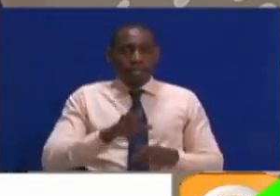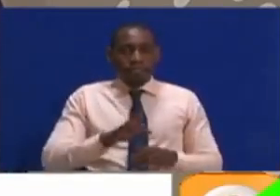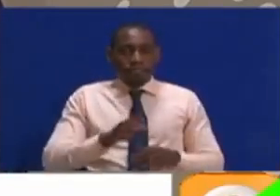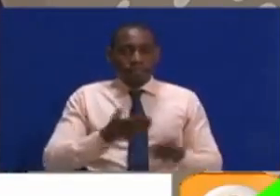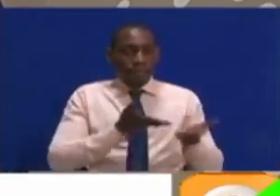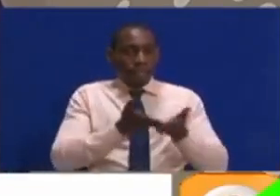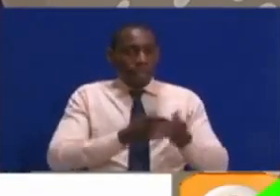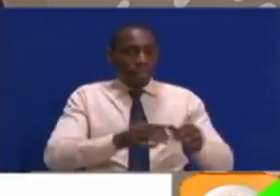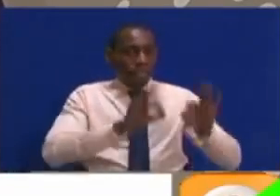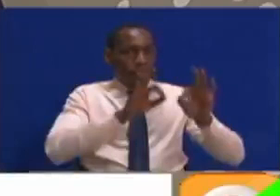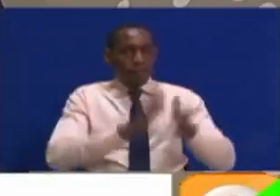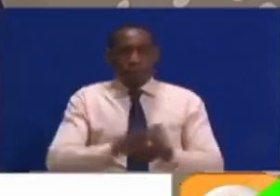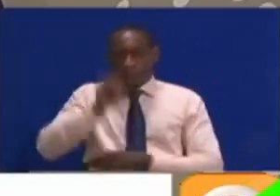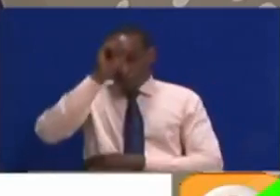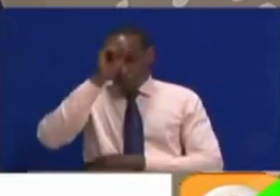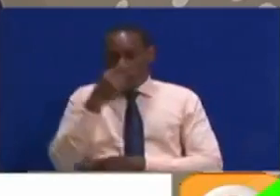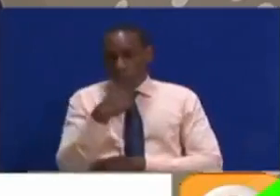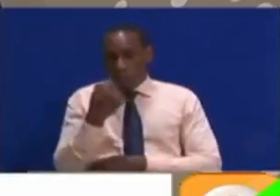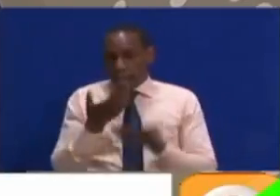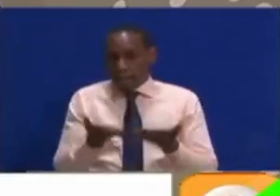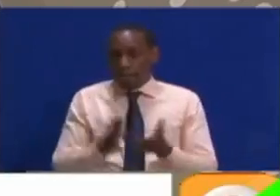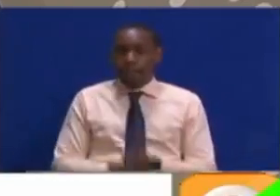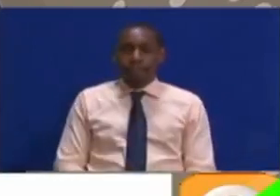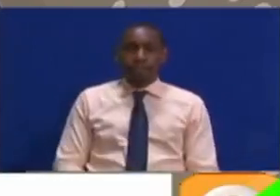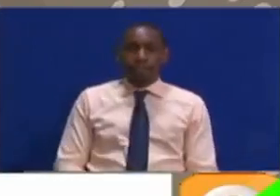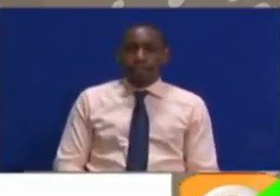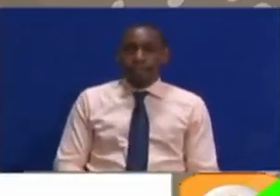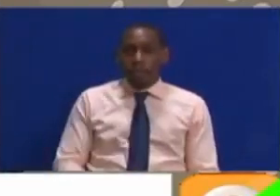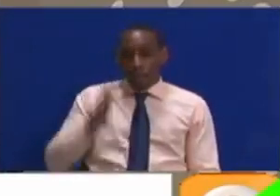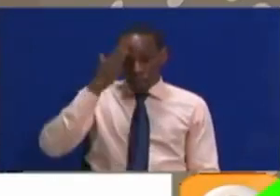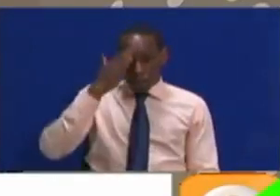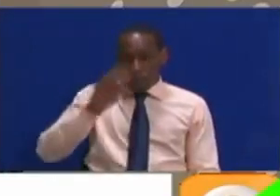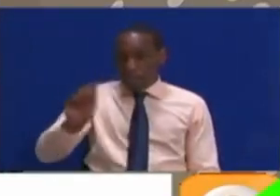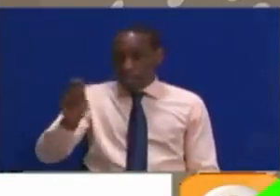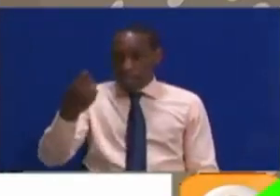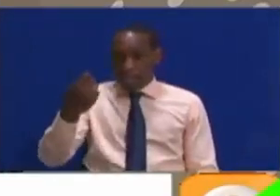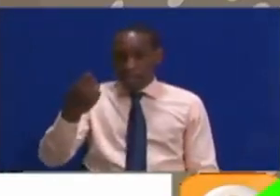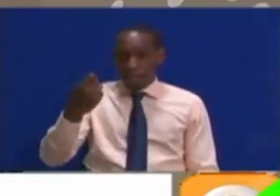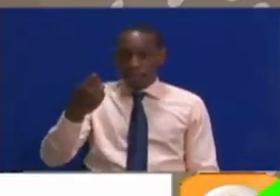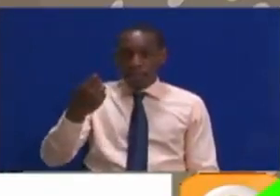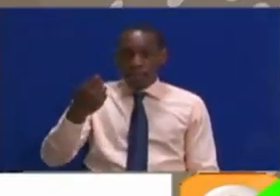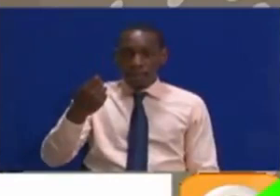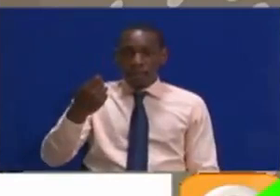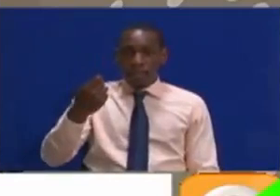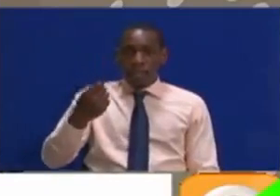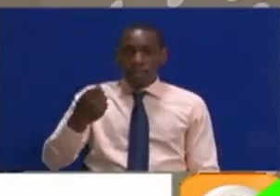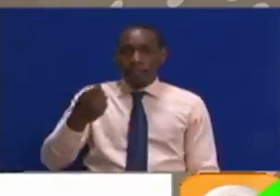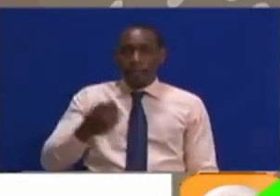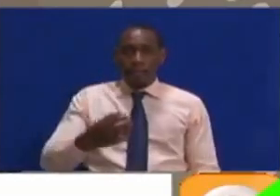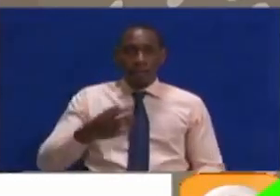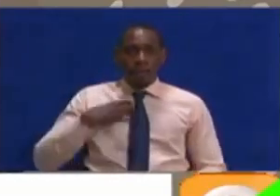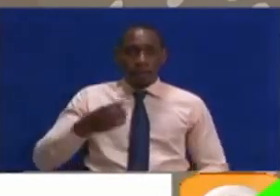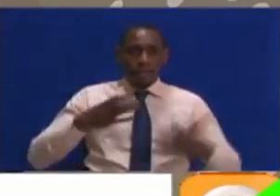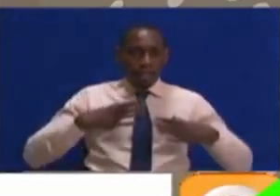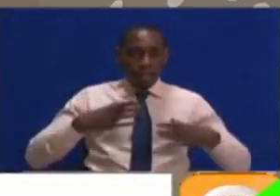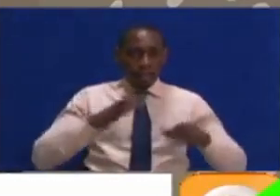deals? Who is the fool here? You know, ours is a country of mafahali wachache na nyasi